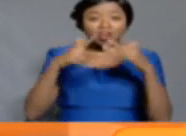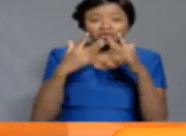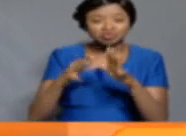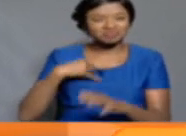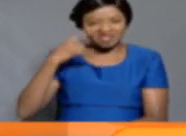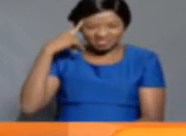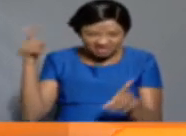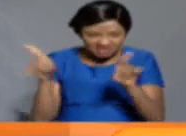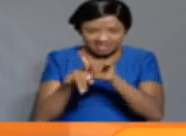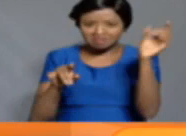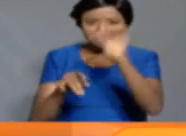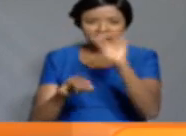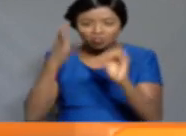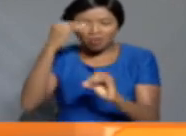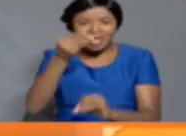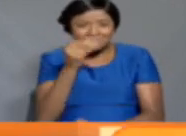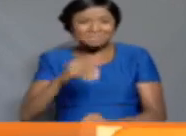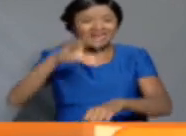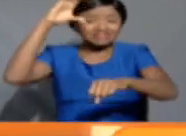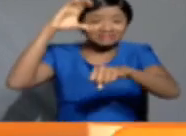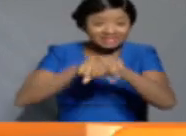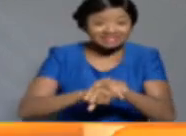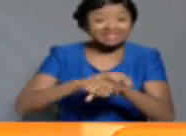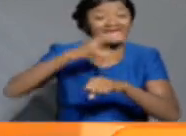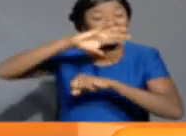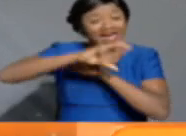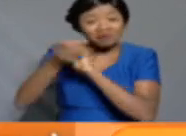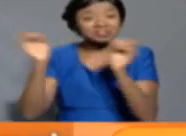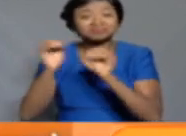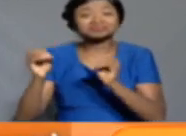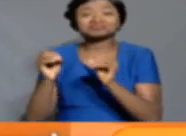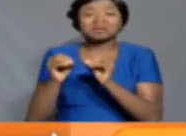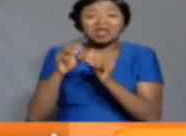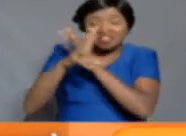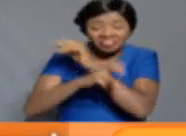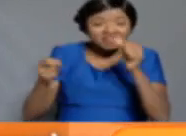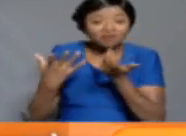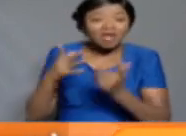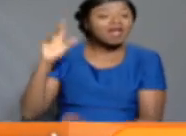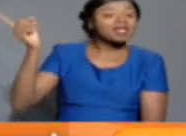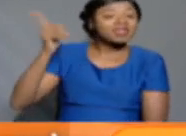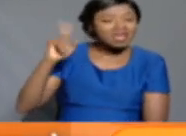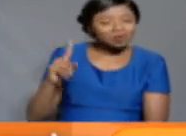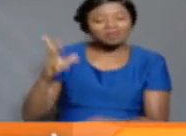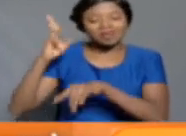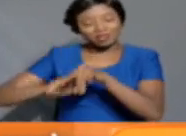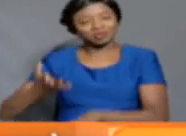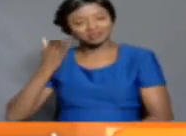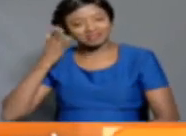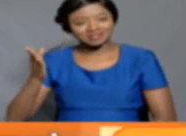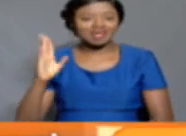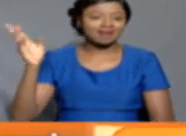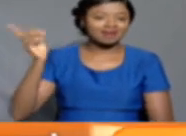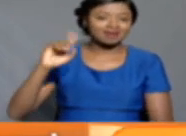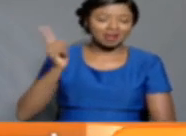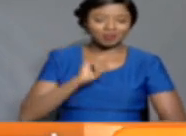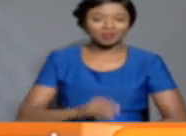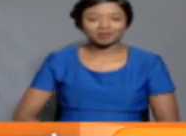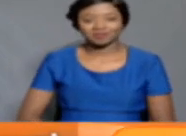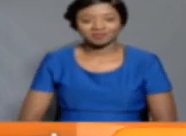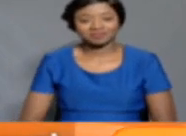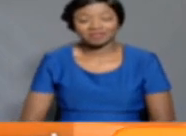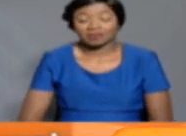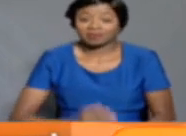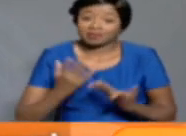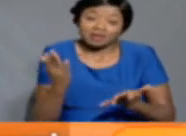think so. The money doesn't even get to the counties. It's being stolen in Nairobi and spent in Nairobi. Okay. Omar Patrick says,